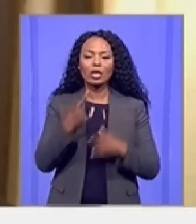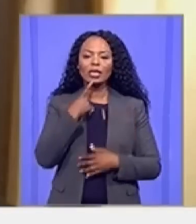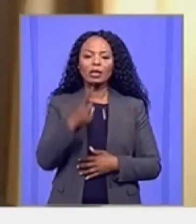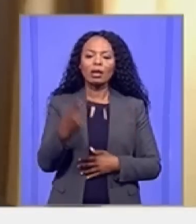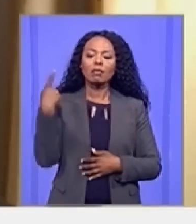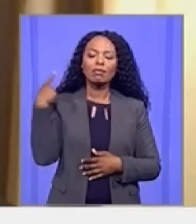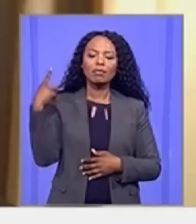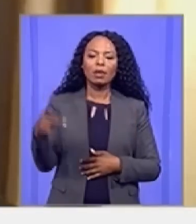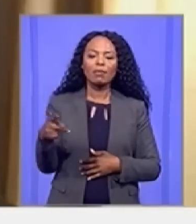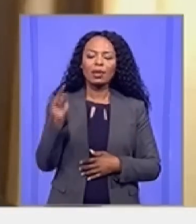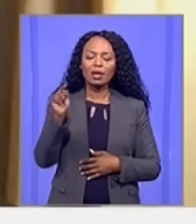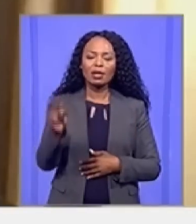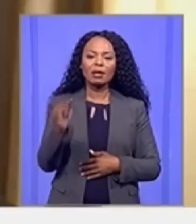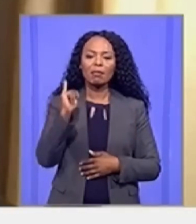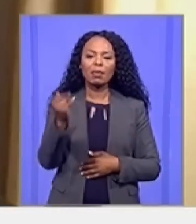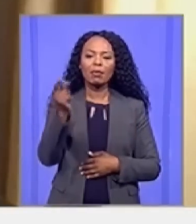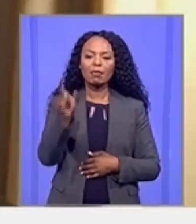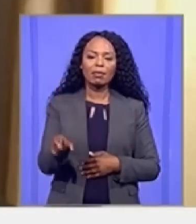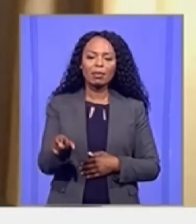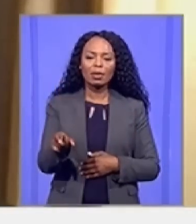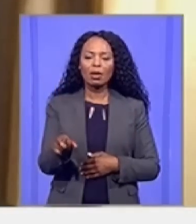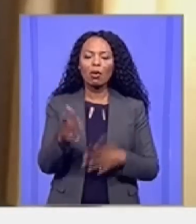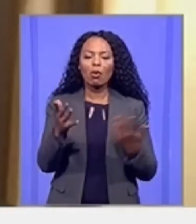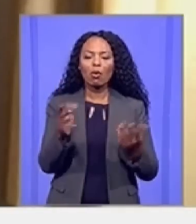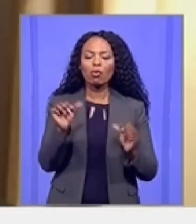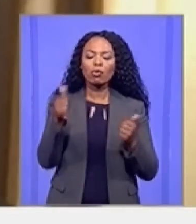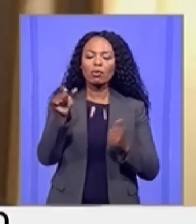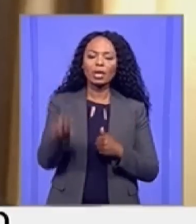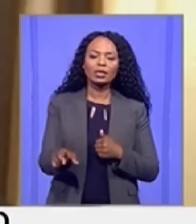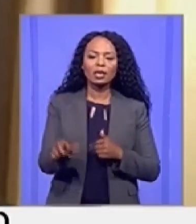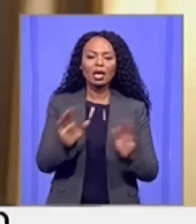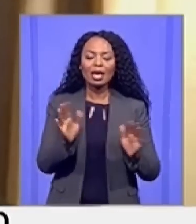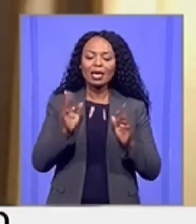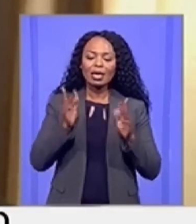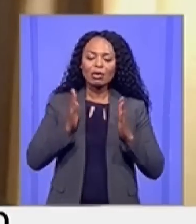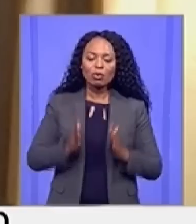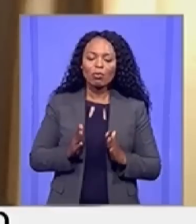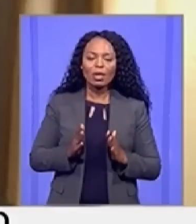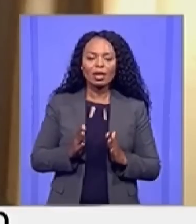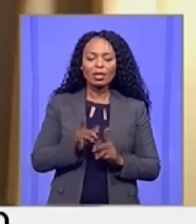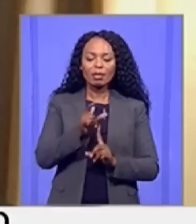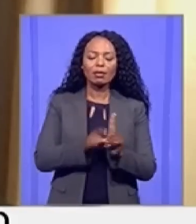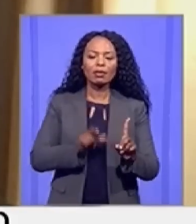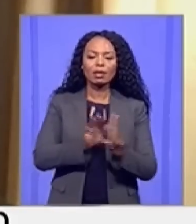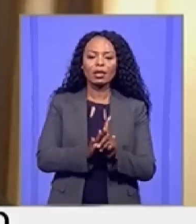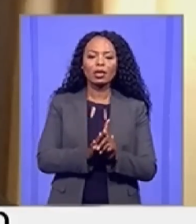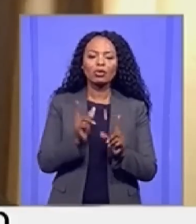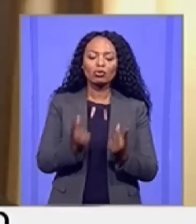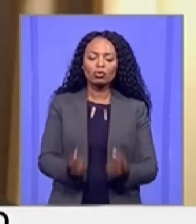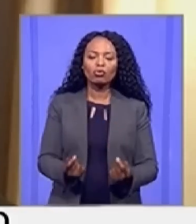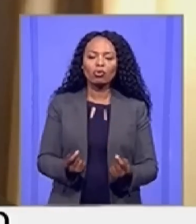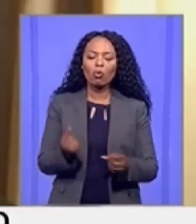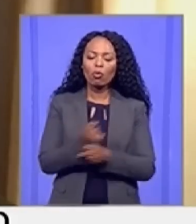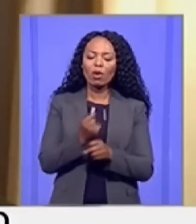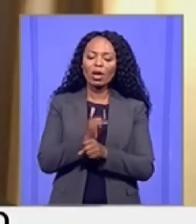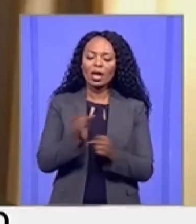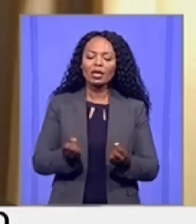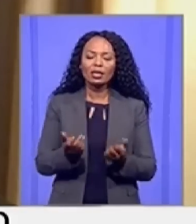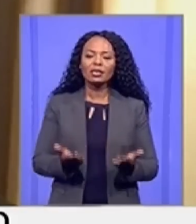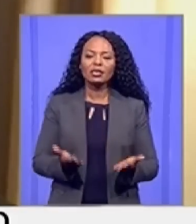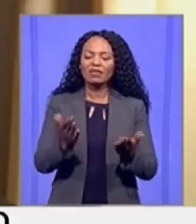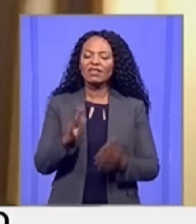a saint. We considered him, as he did, a human being in the course of service. Having